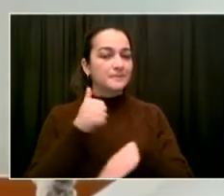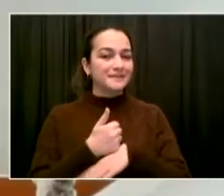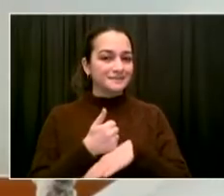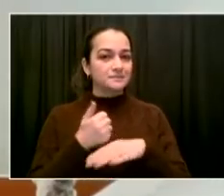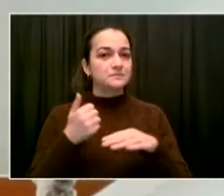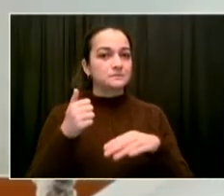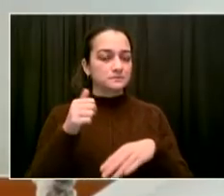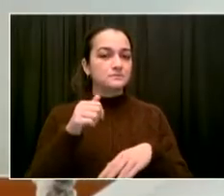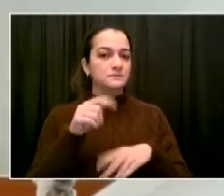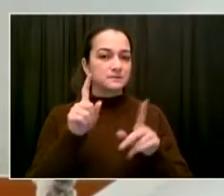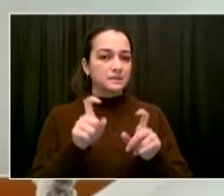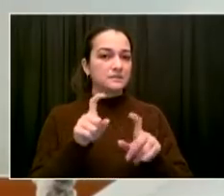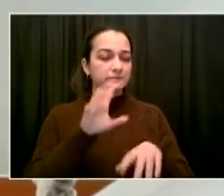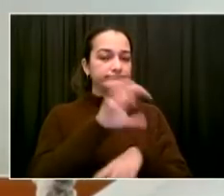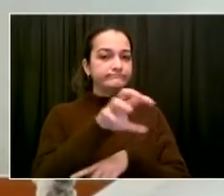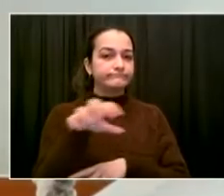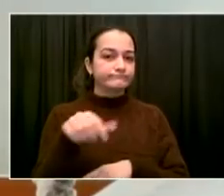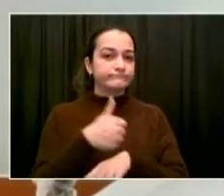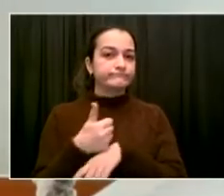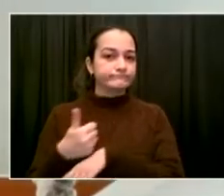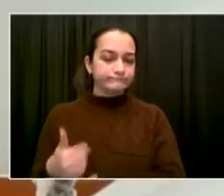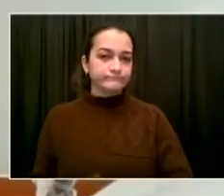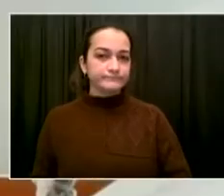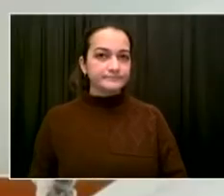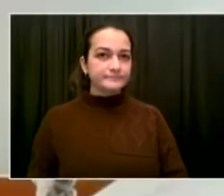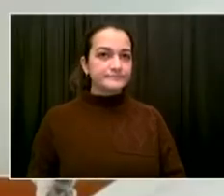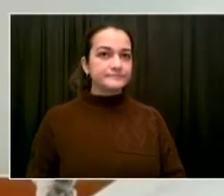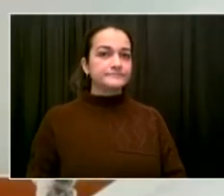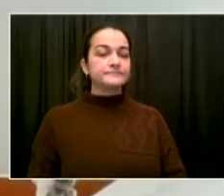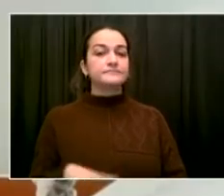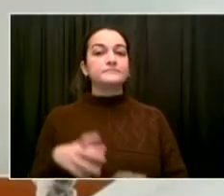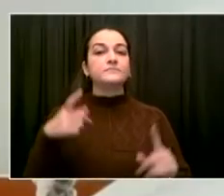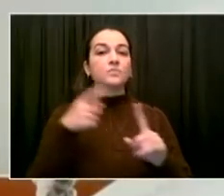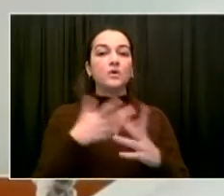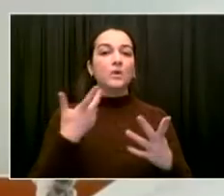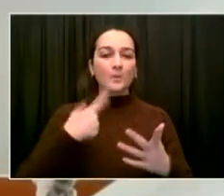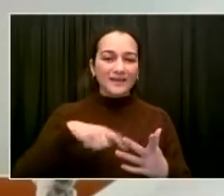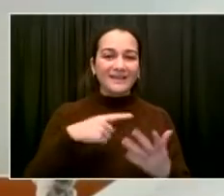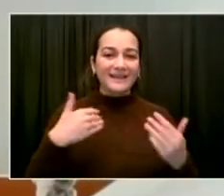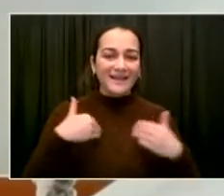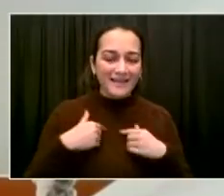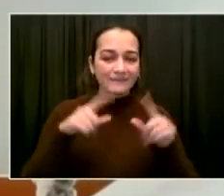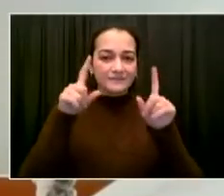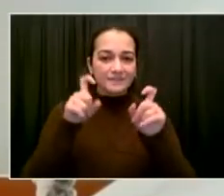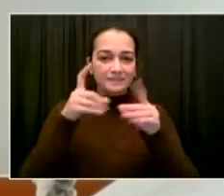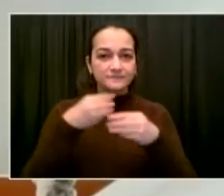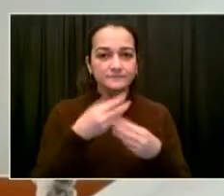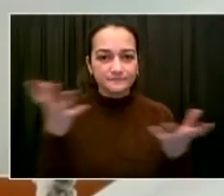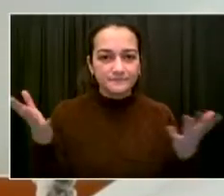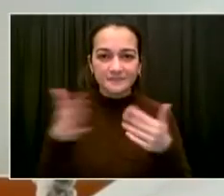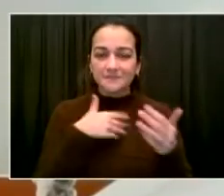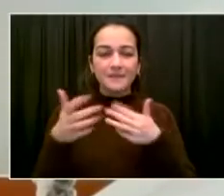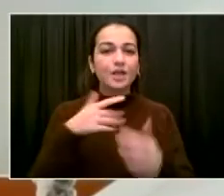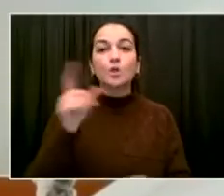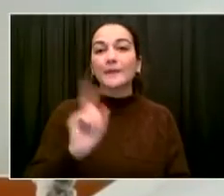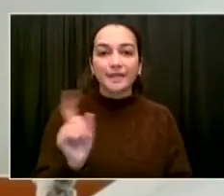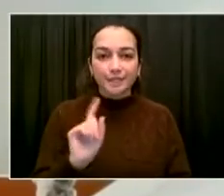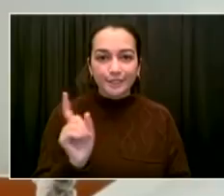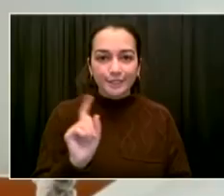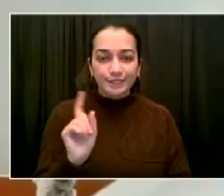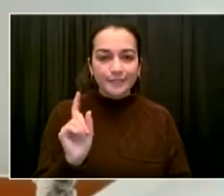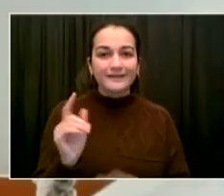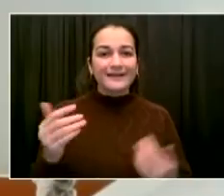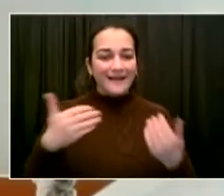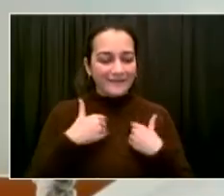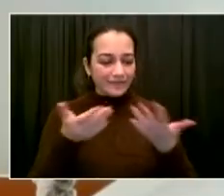equitably in all of our neighborhoods. And a lot of that is through vendors that we oversee. And it's our responsibility to make sure that our vendors are always delivering. At the end of the day, what